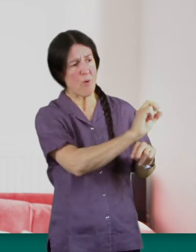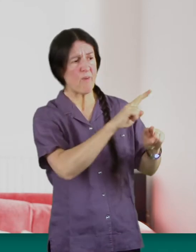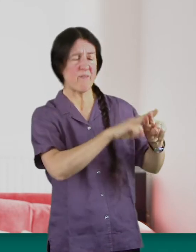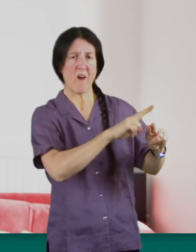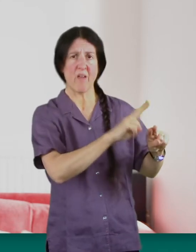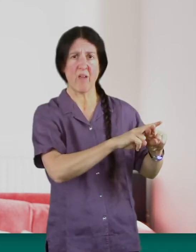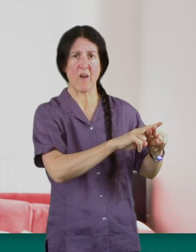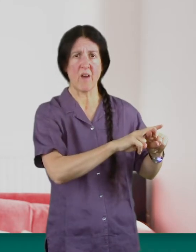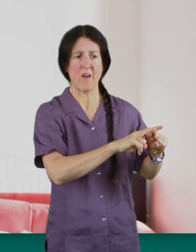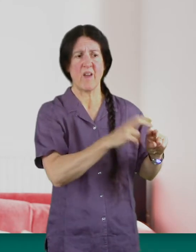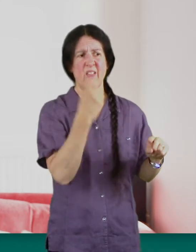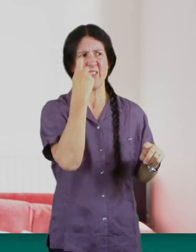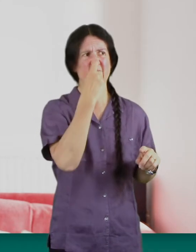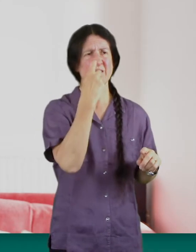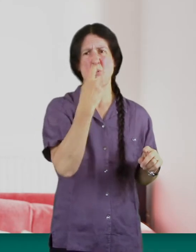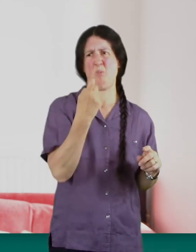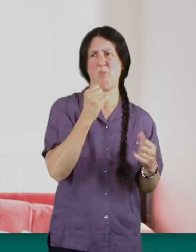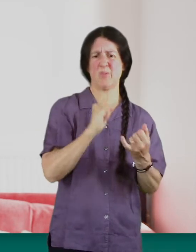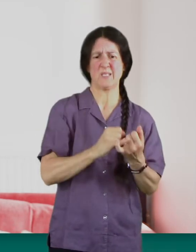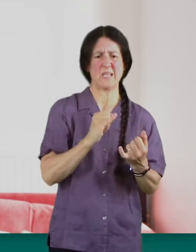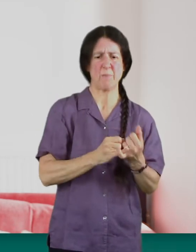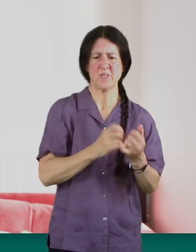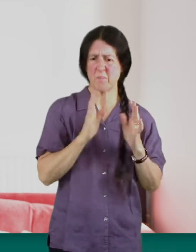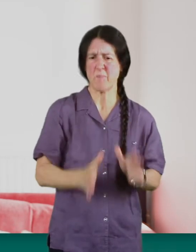to someone else. That's pretty bad.